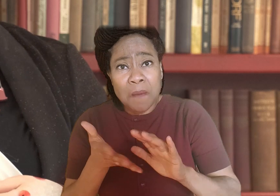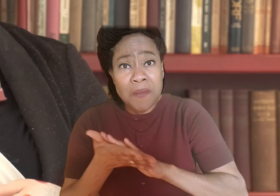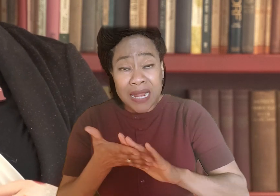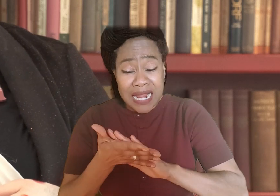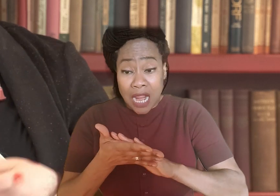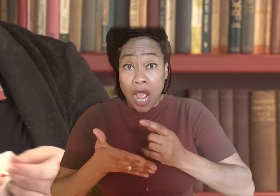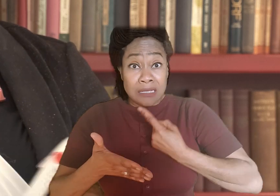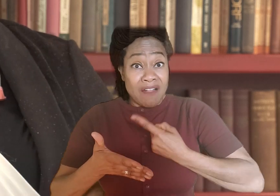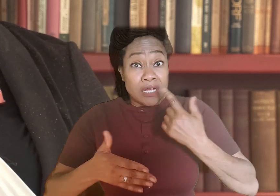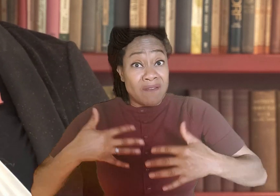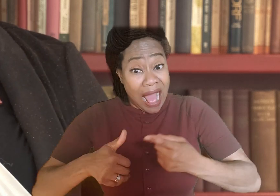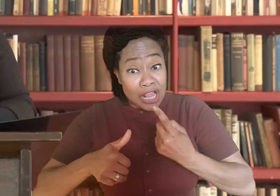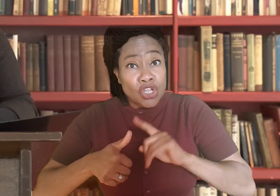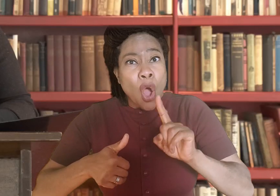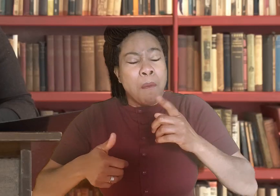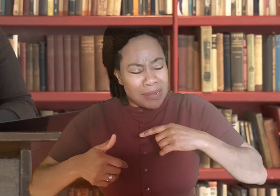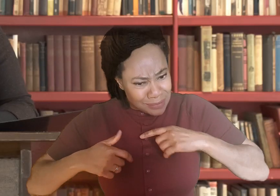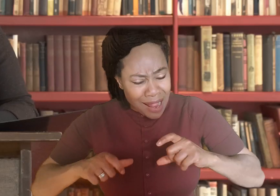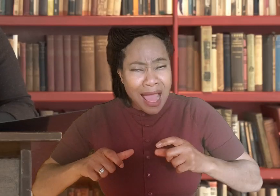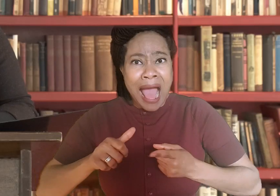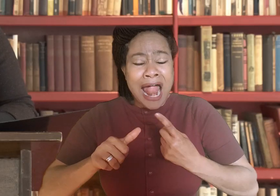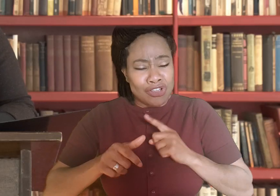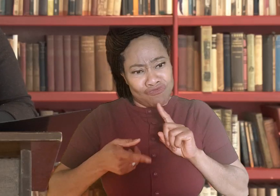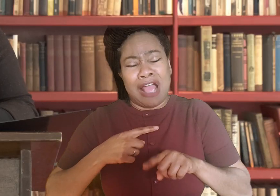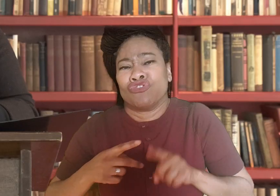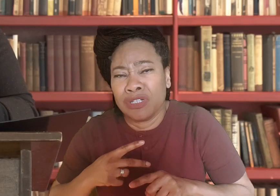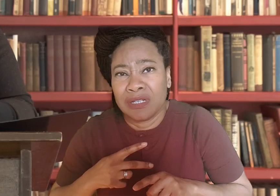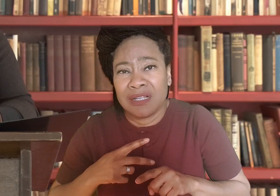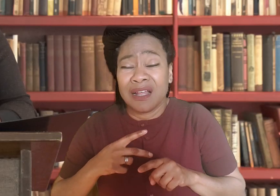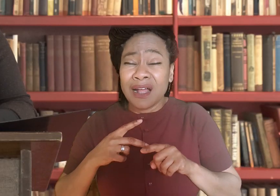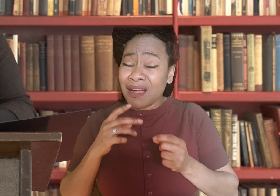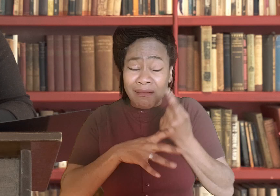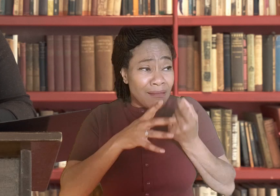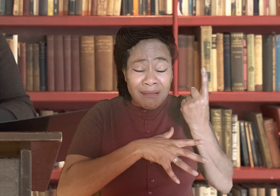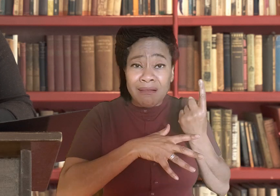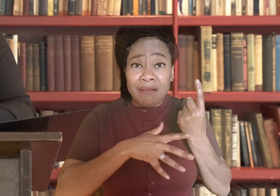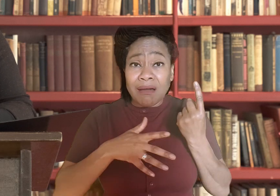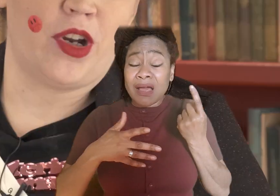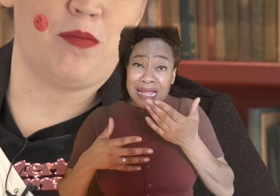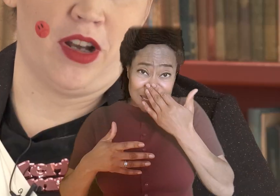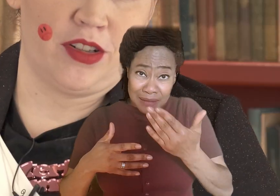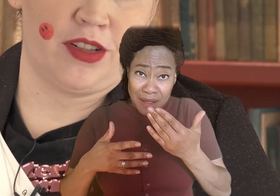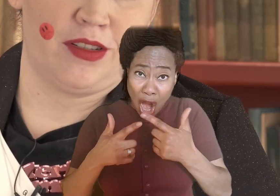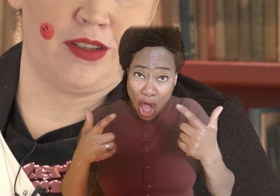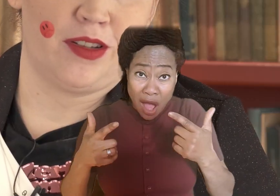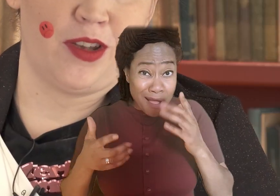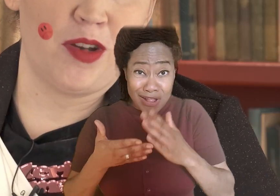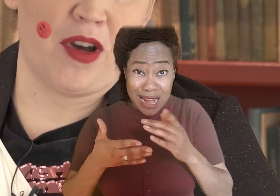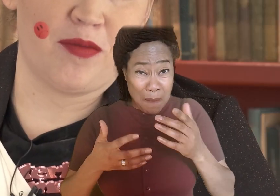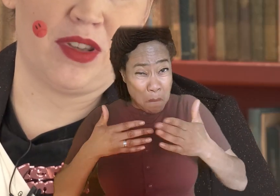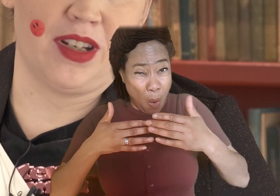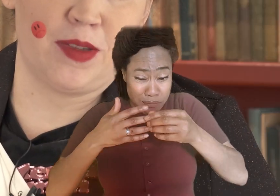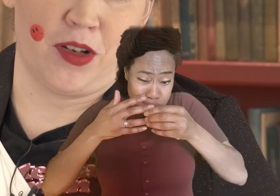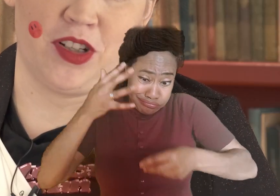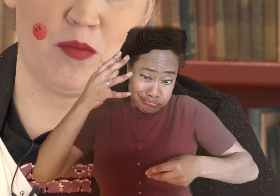without allergy and on a whim. This might sound like a lot, but it's only the tip of the iceberg. Pretty much. The only